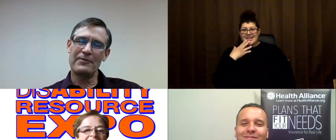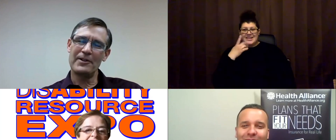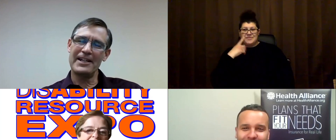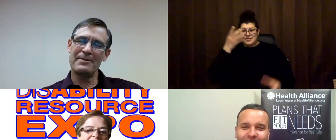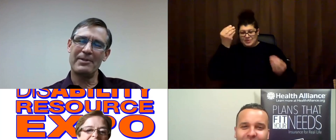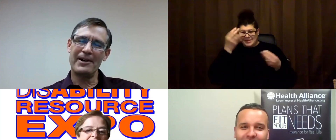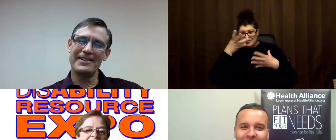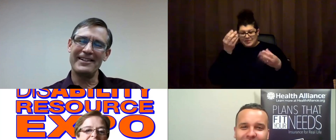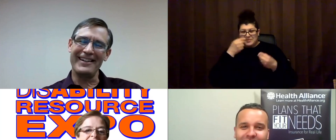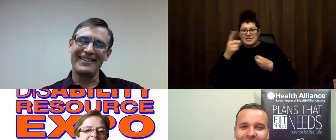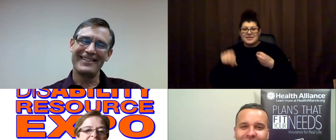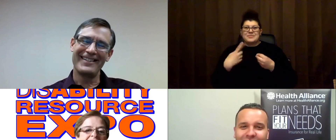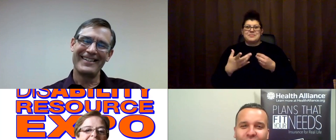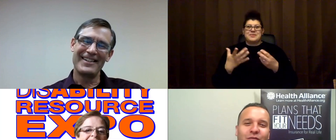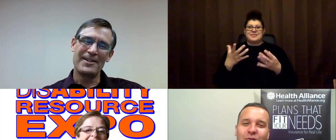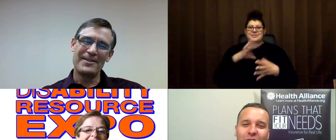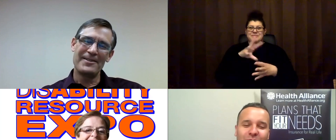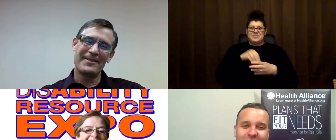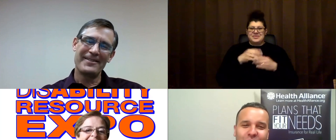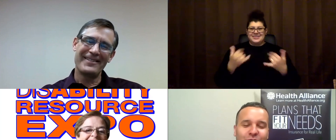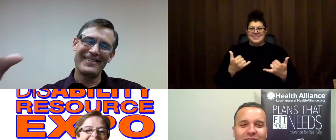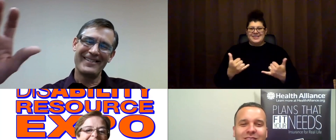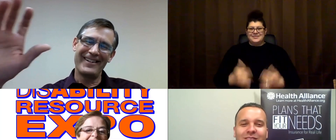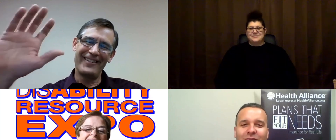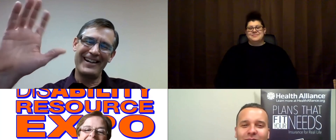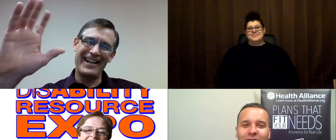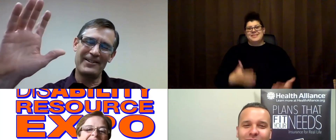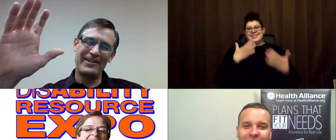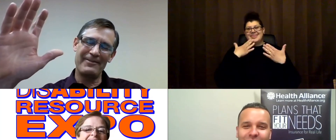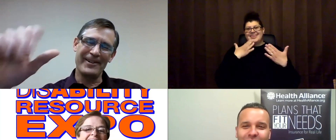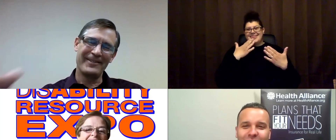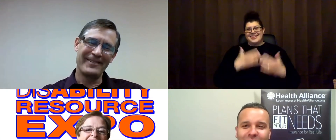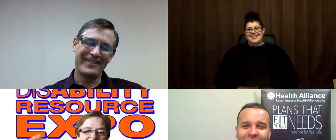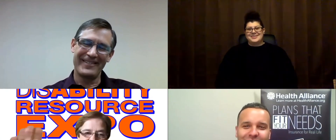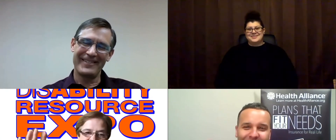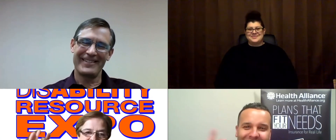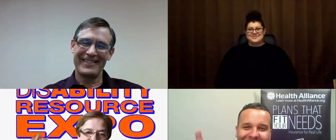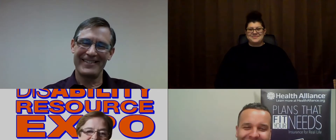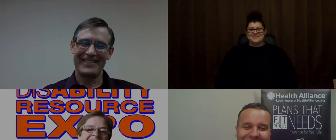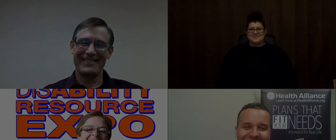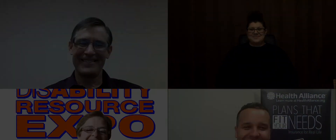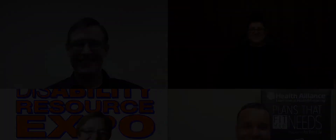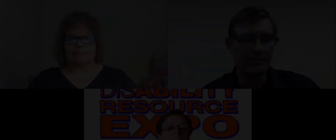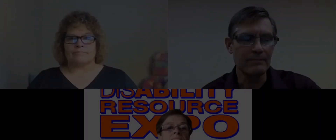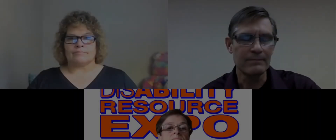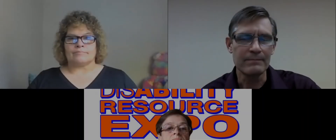and for taking part today. Oh, very welcome. Thank you. All right. Have a great one. Bye.